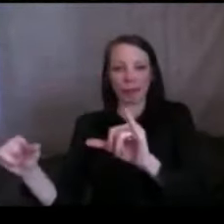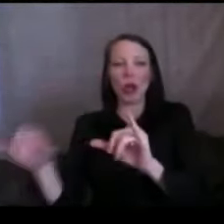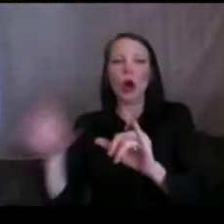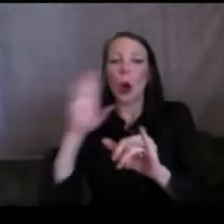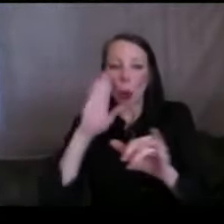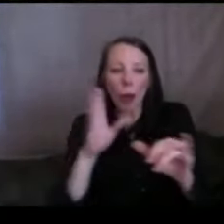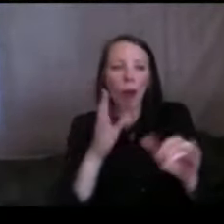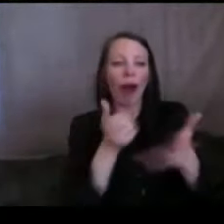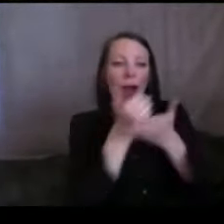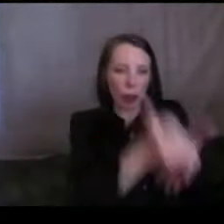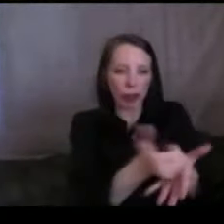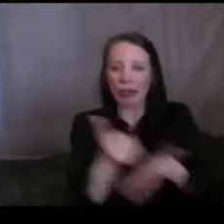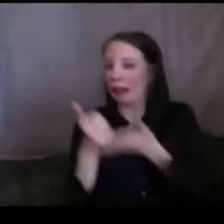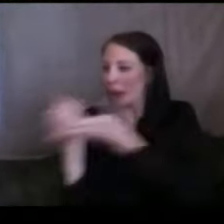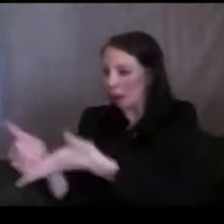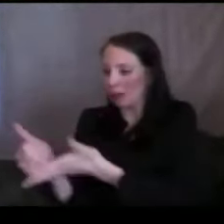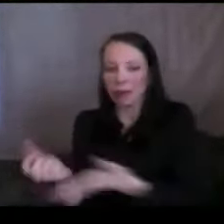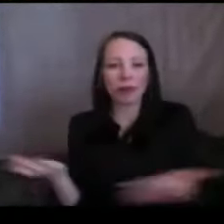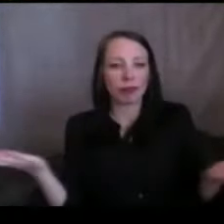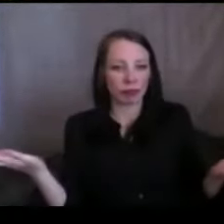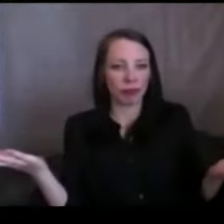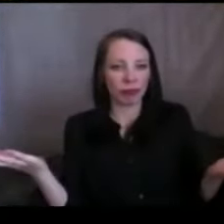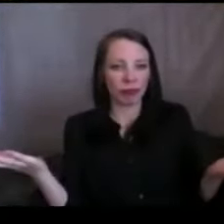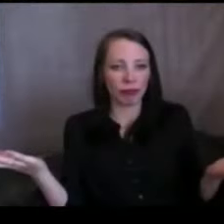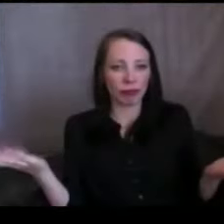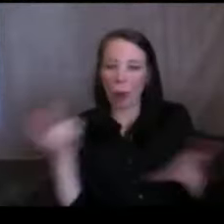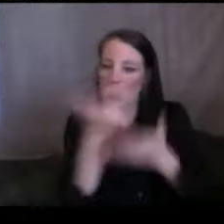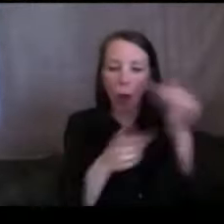what I got. So and